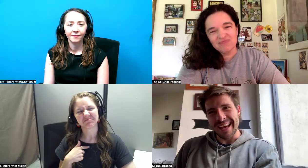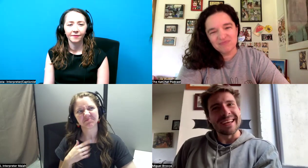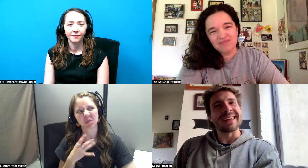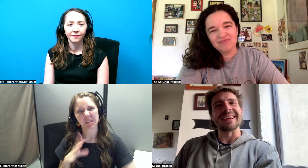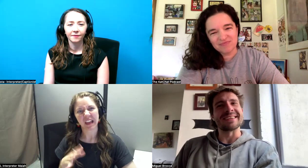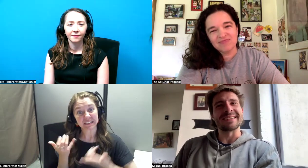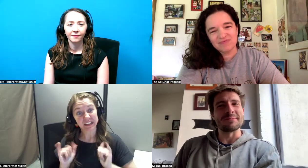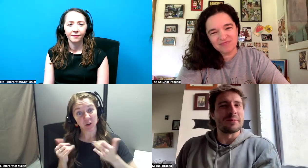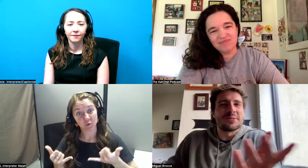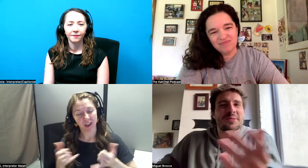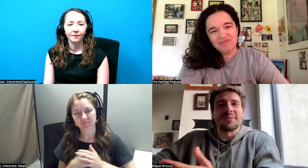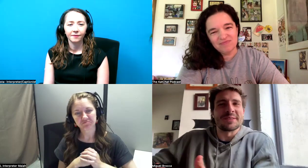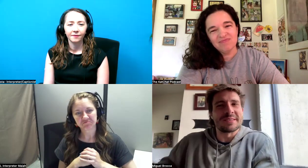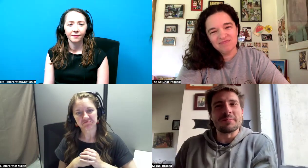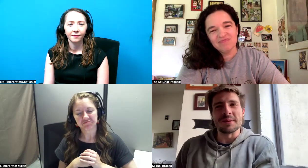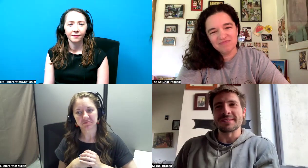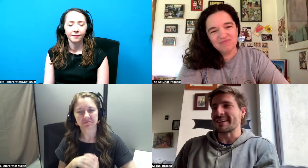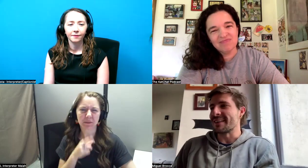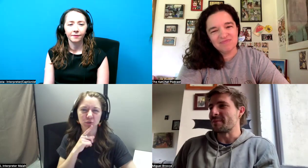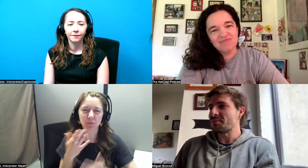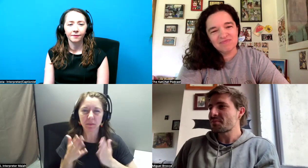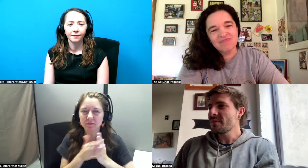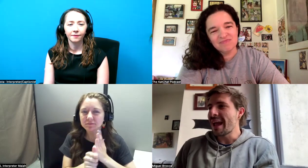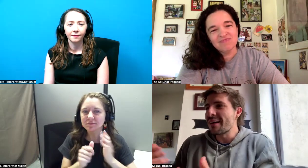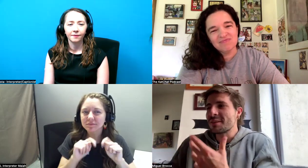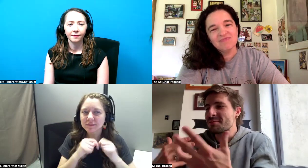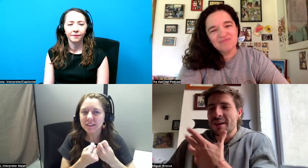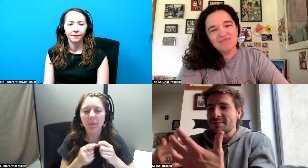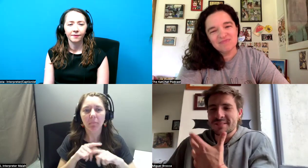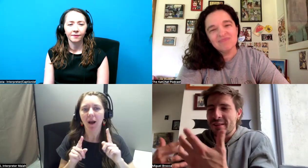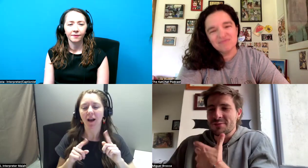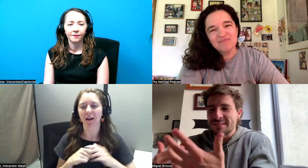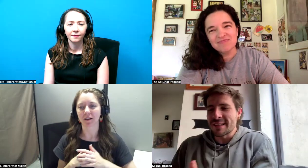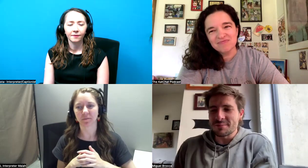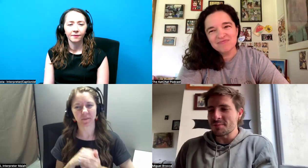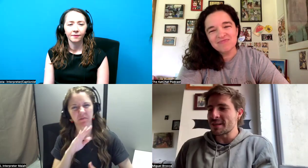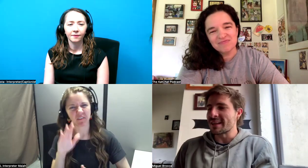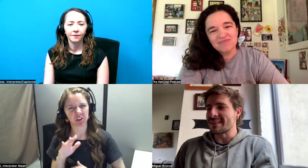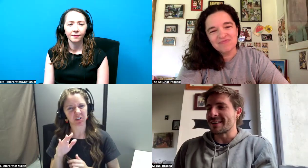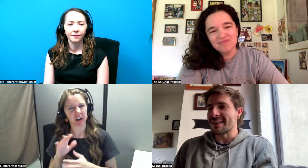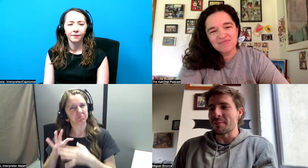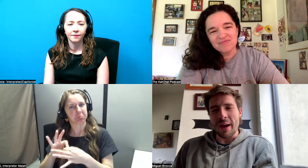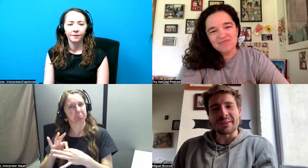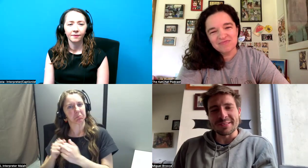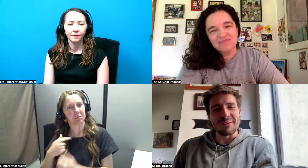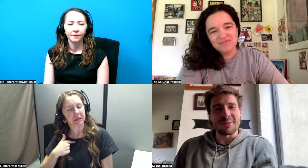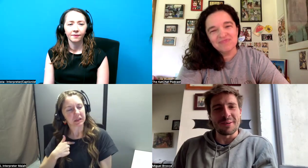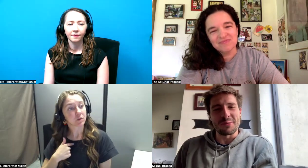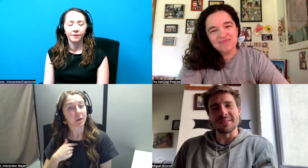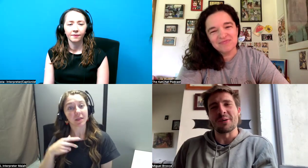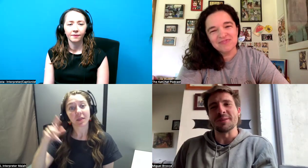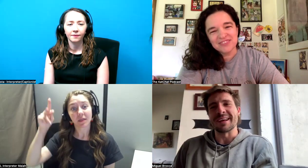to the day. Like I'm sure they're a good team, but it's like it's never resonated with me. And the Packers